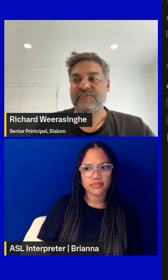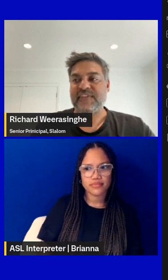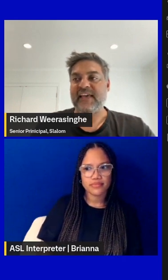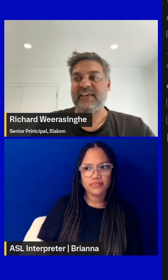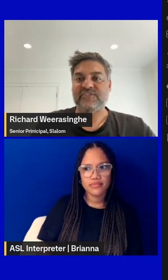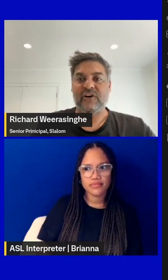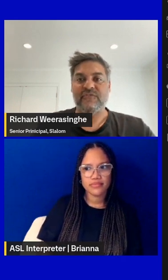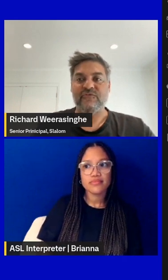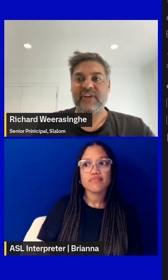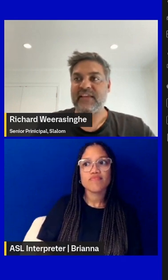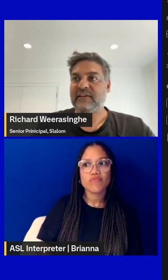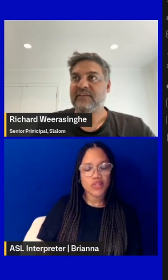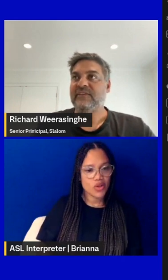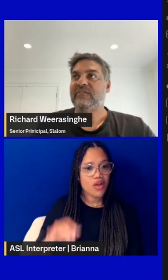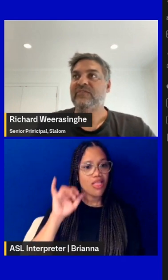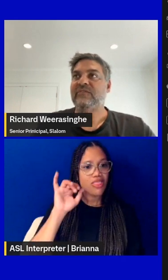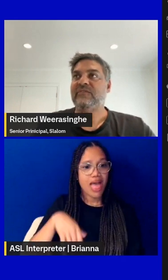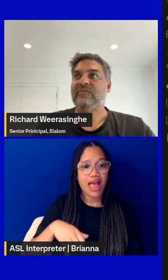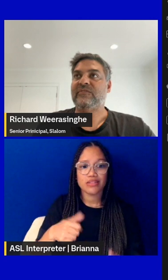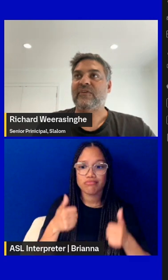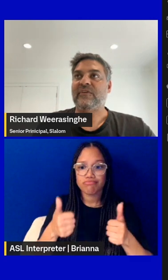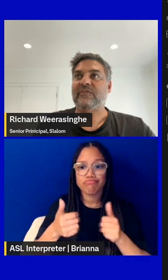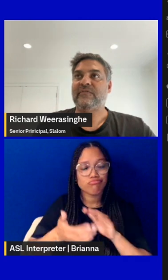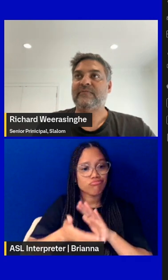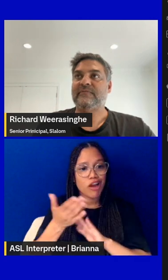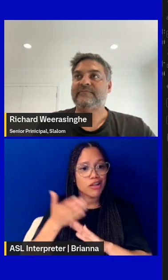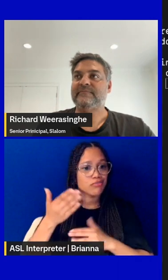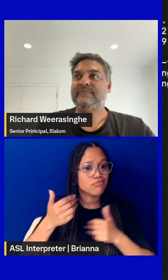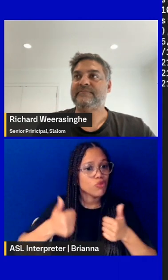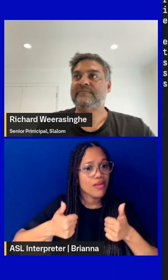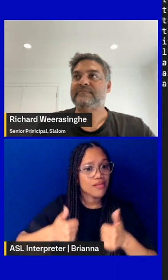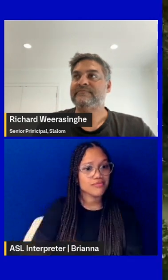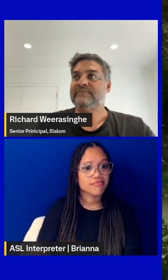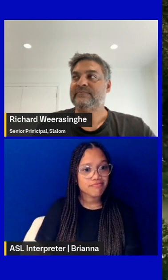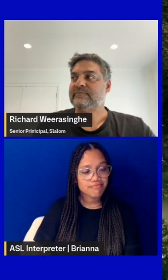Okay, so that is off and running. So